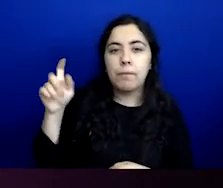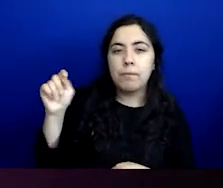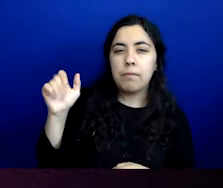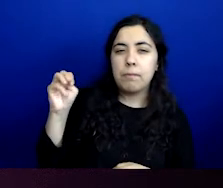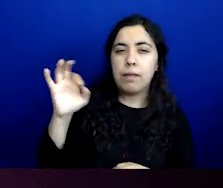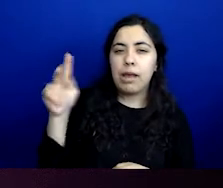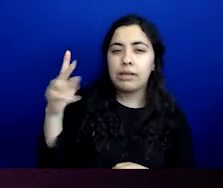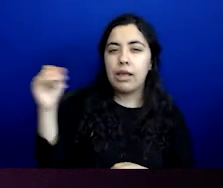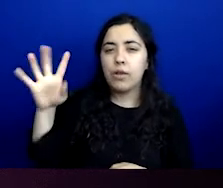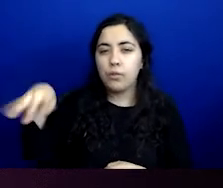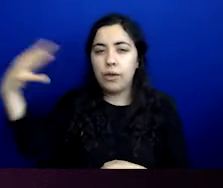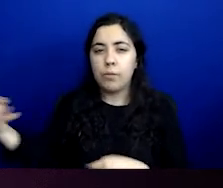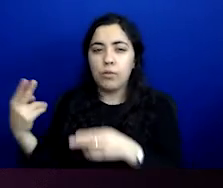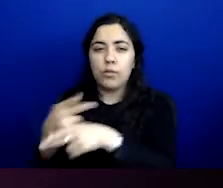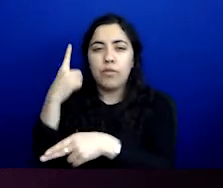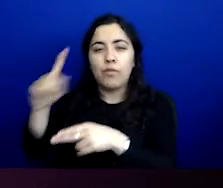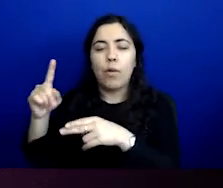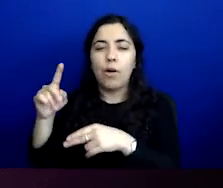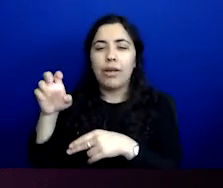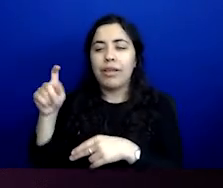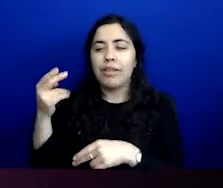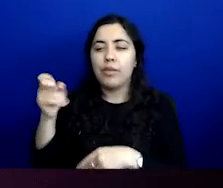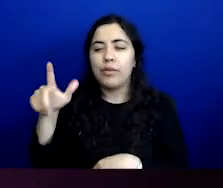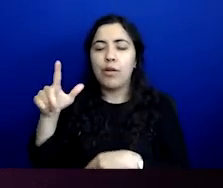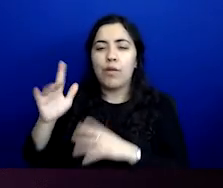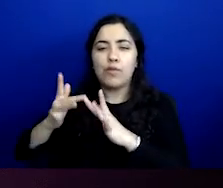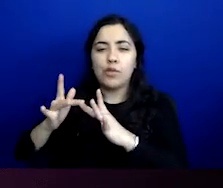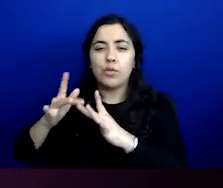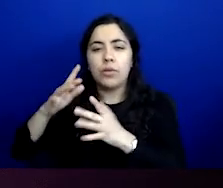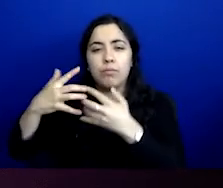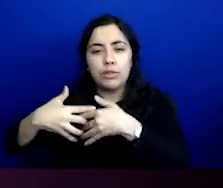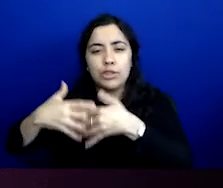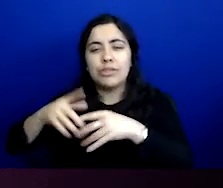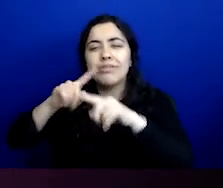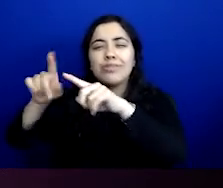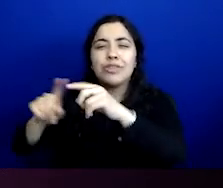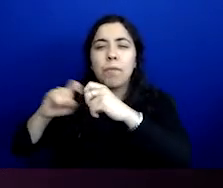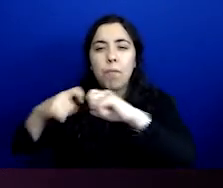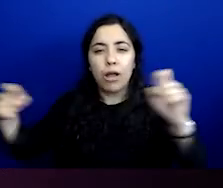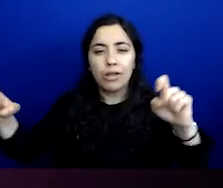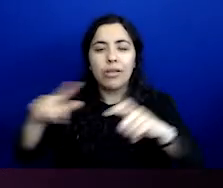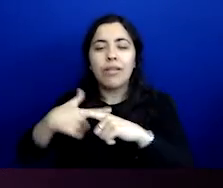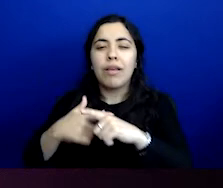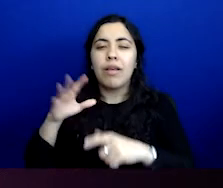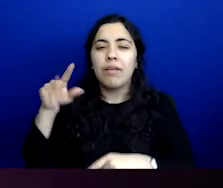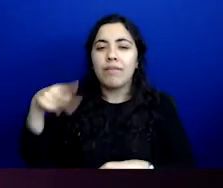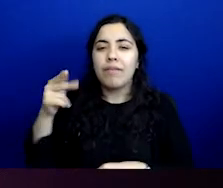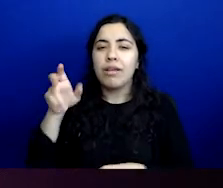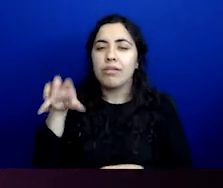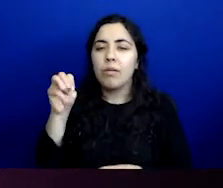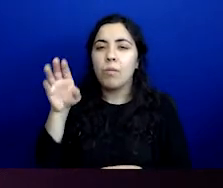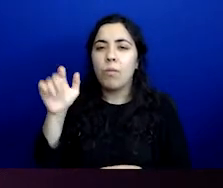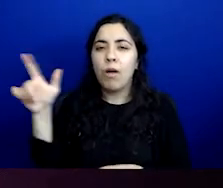used for Ethereum Virtual Machine, which is a few dozen different blockchains. And then Phantom Wallet is a great wallet for Solana.